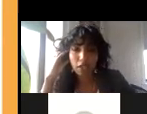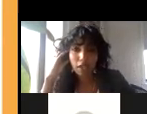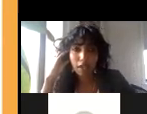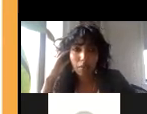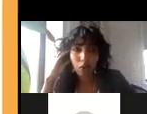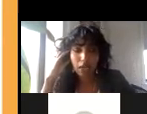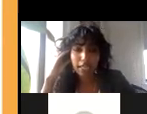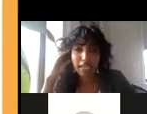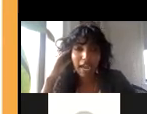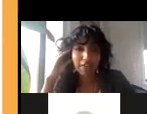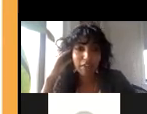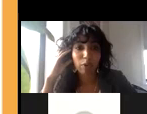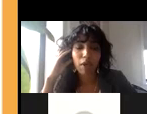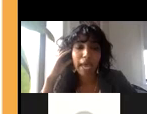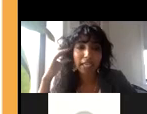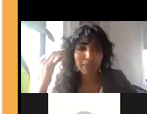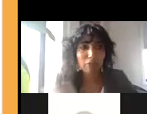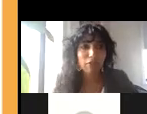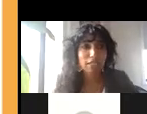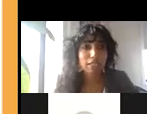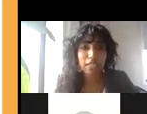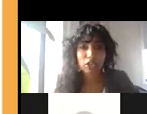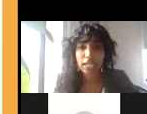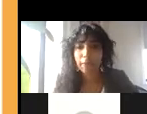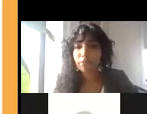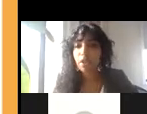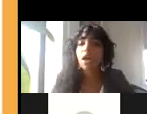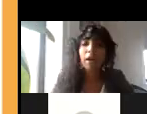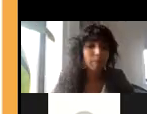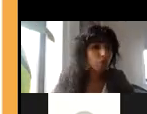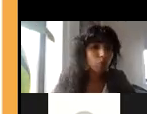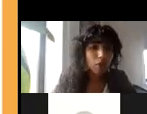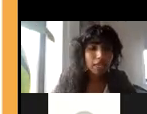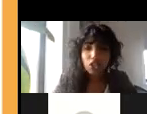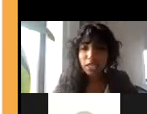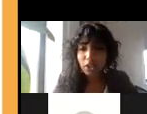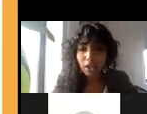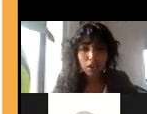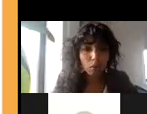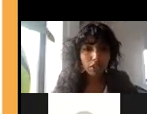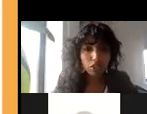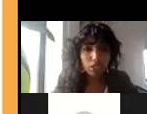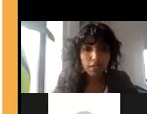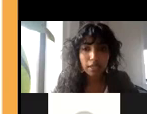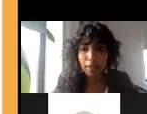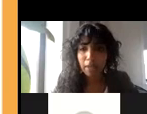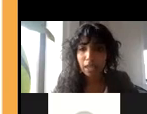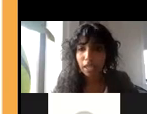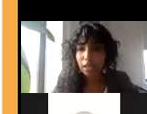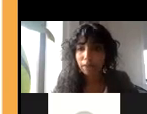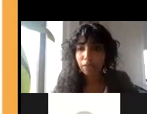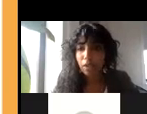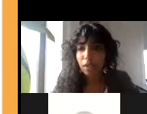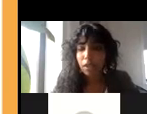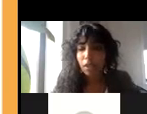involved in organizing and activism. And we'll highlight some of the things later today. I just saw a question come